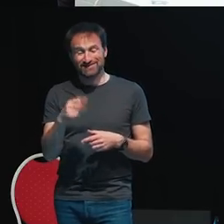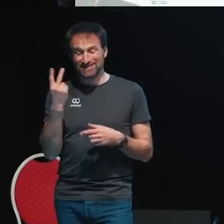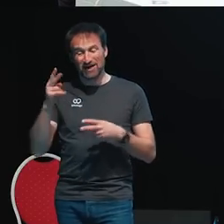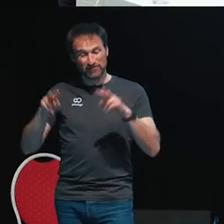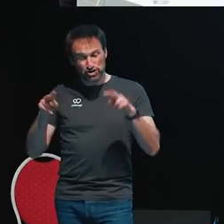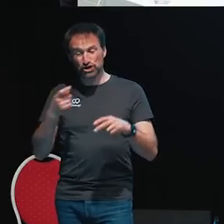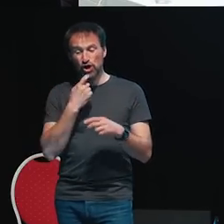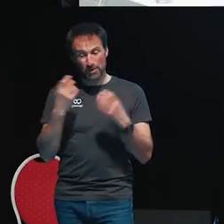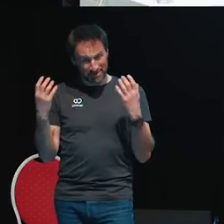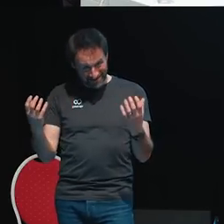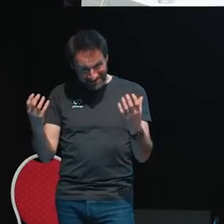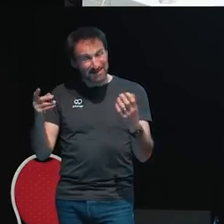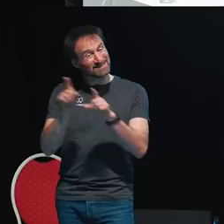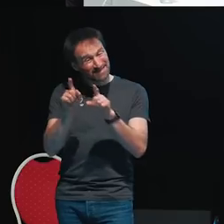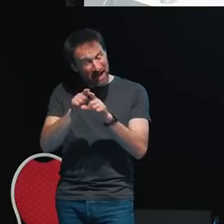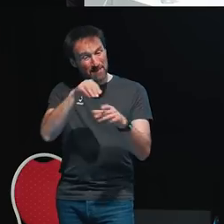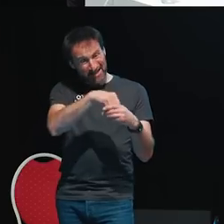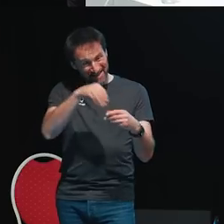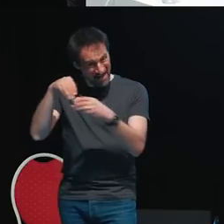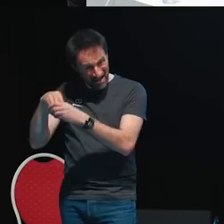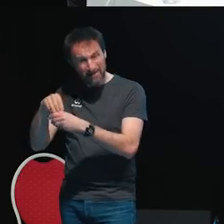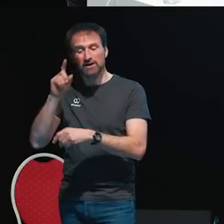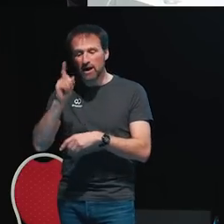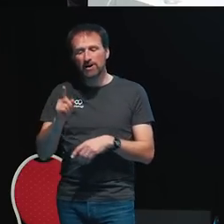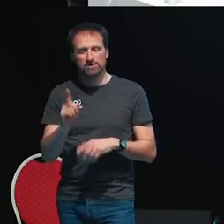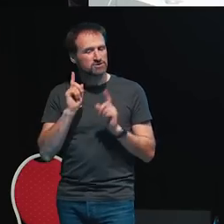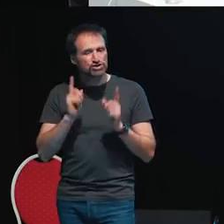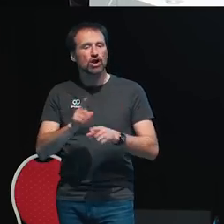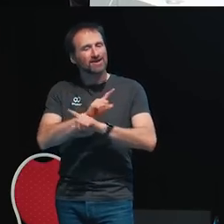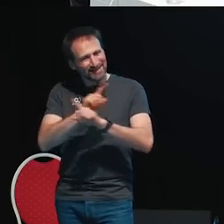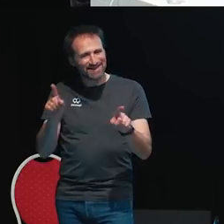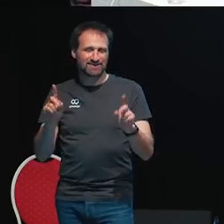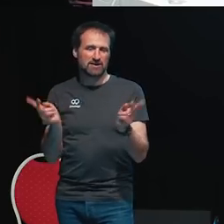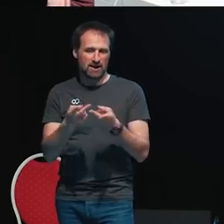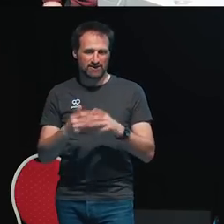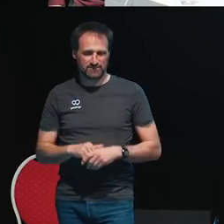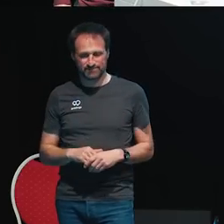same content, and those are considered to be not equal.